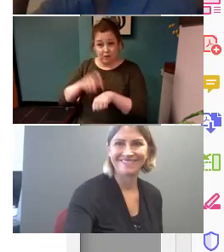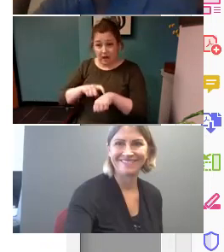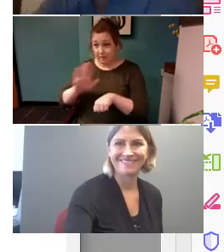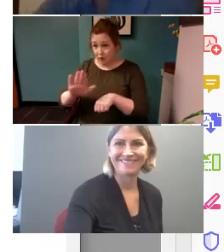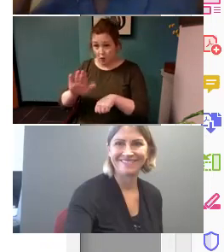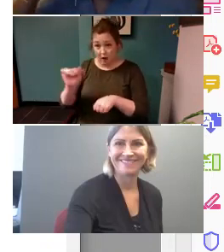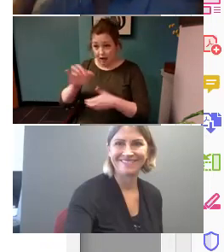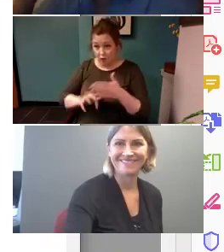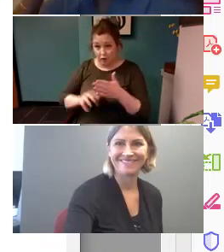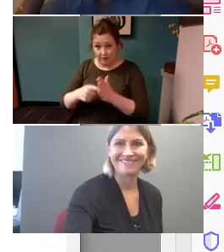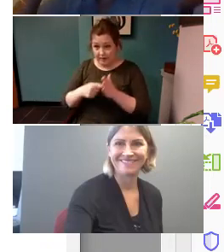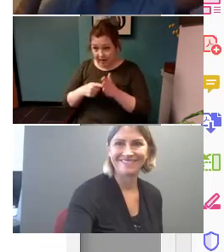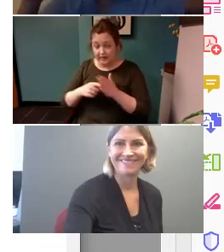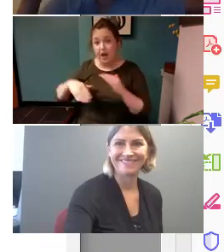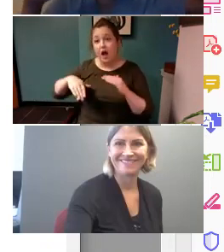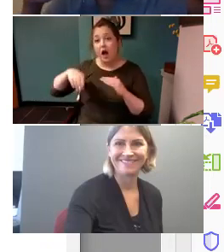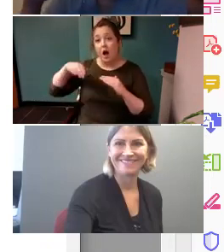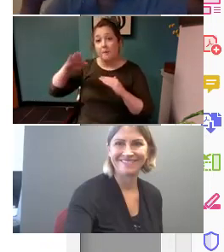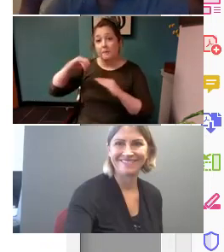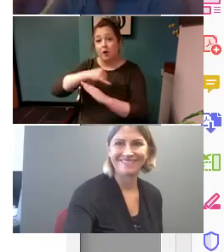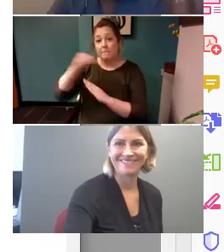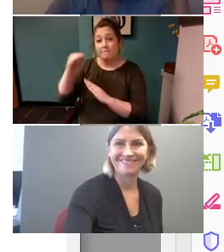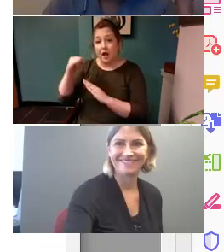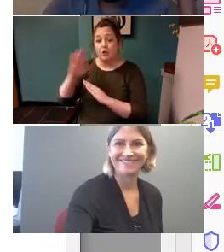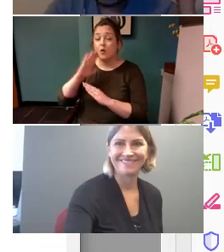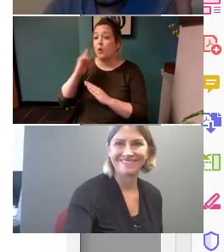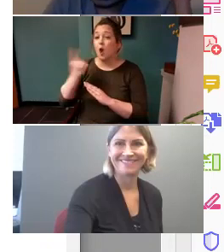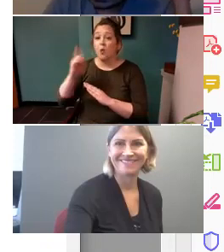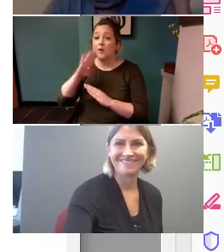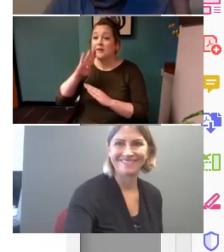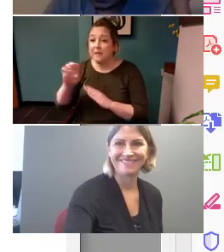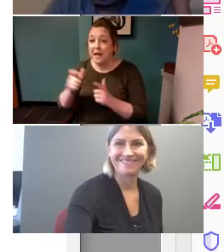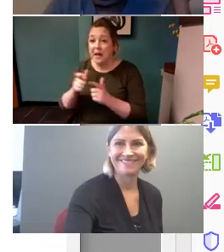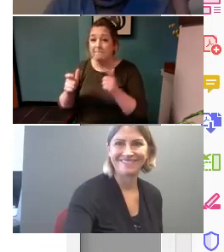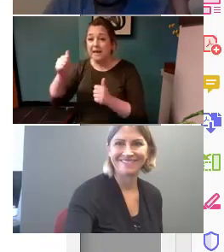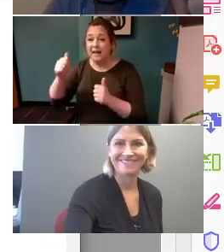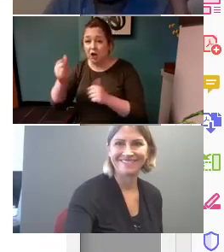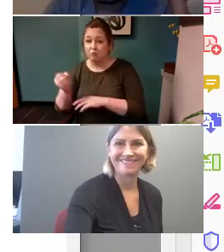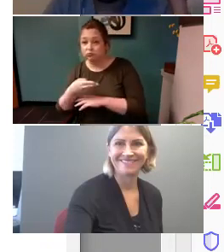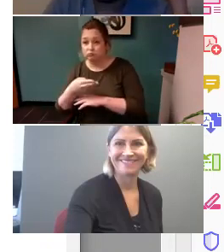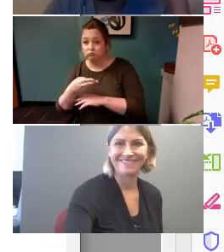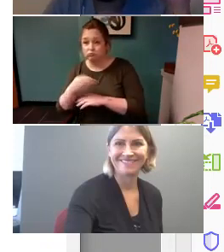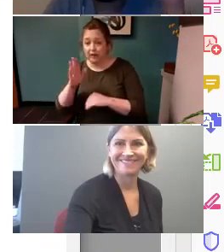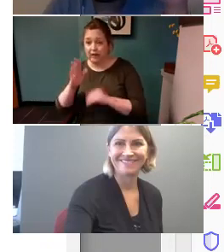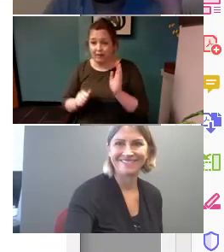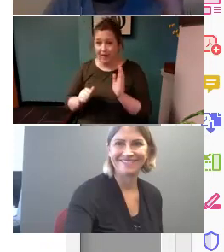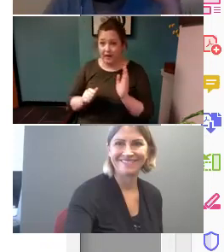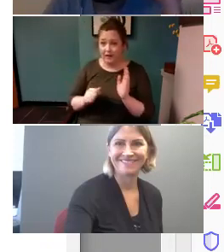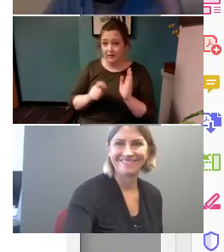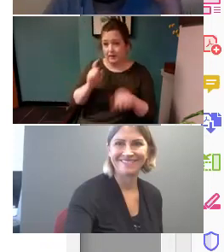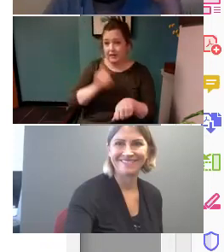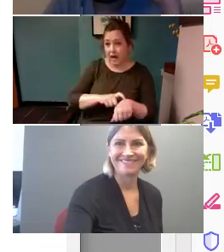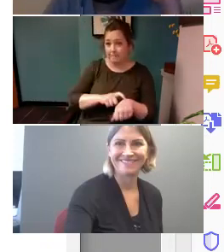your upper bound will always be larger than that. Can we say that for this particular equation statement